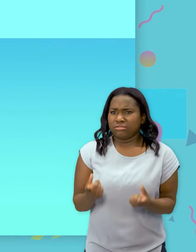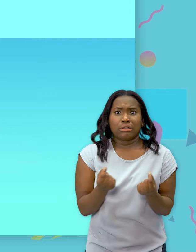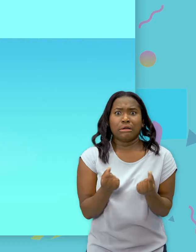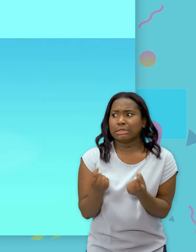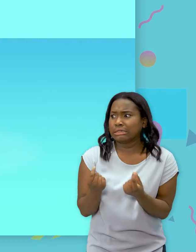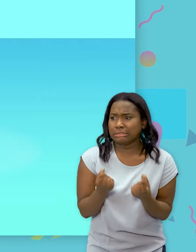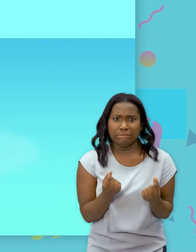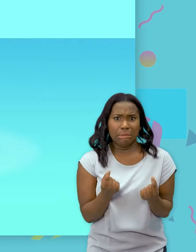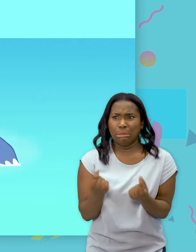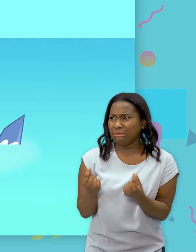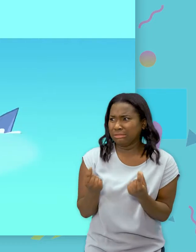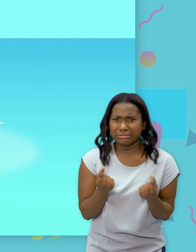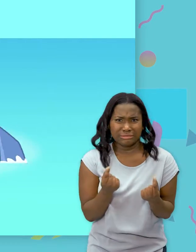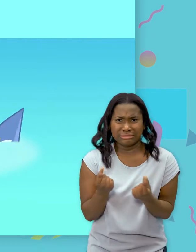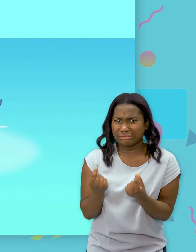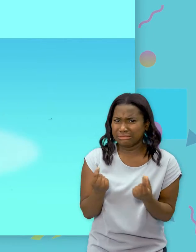What are they doing?